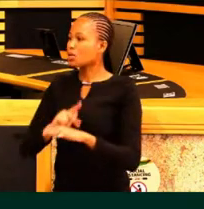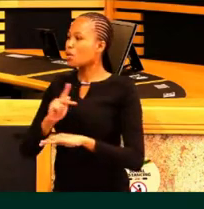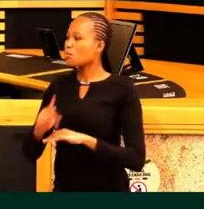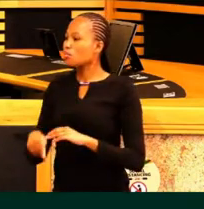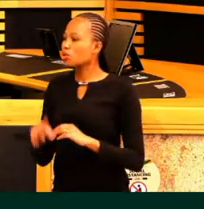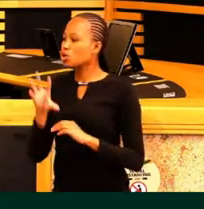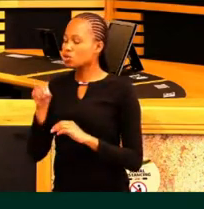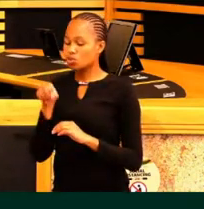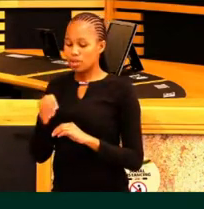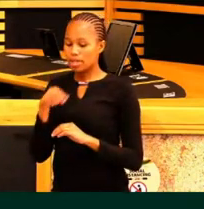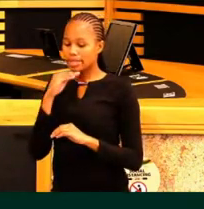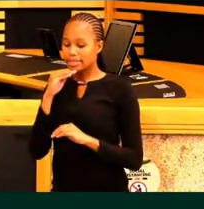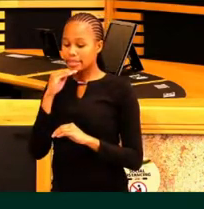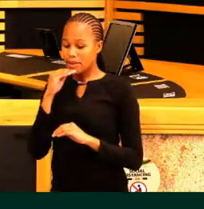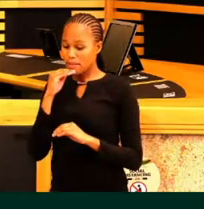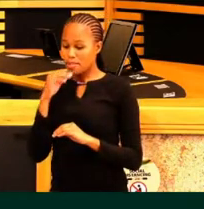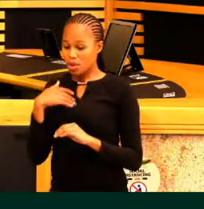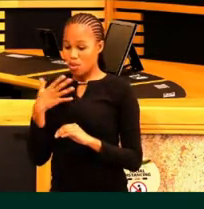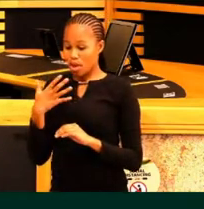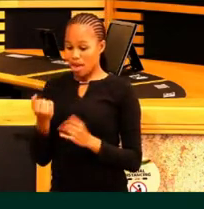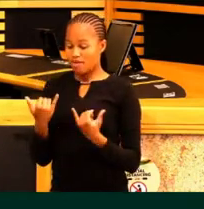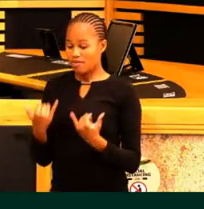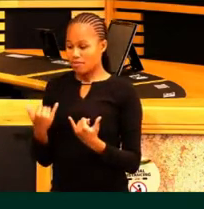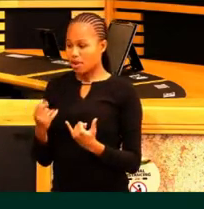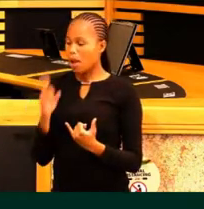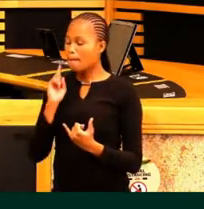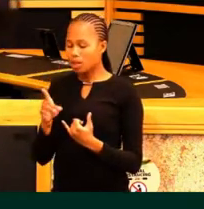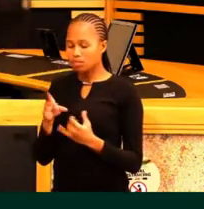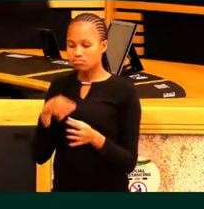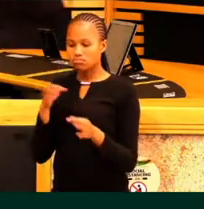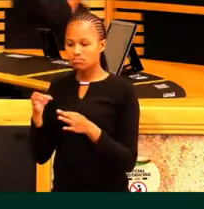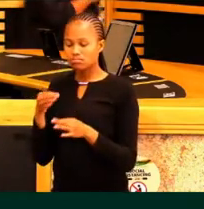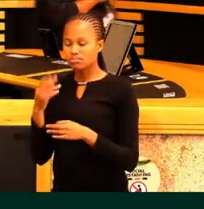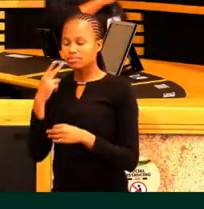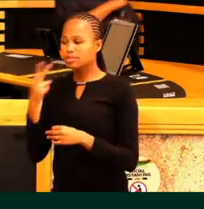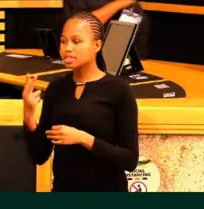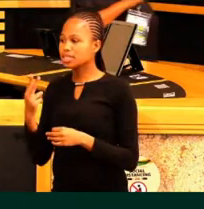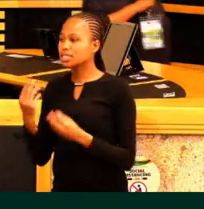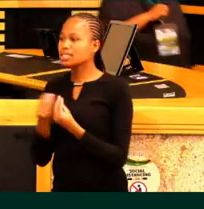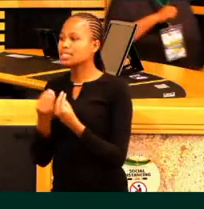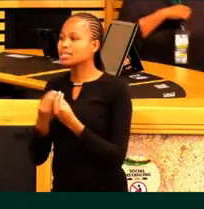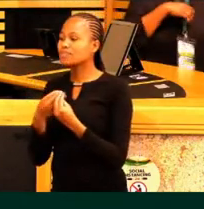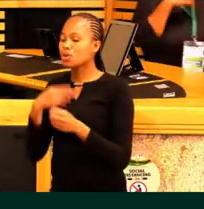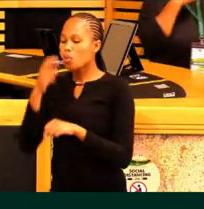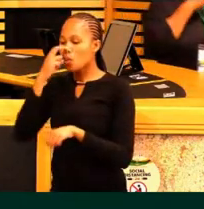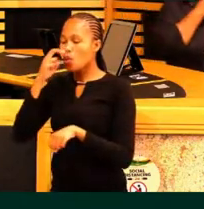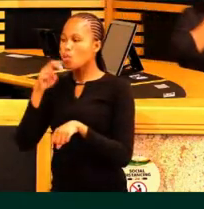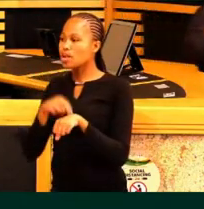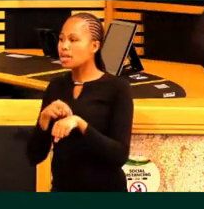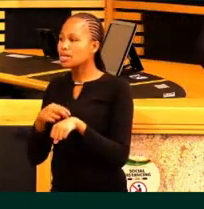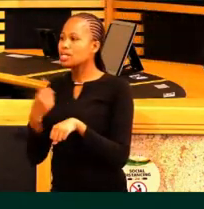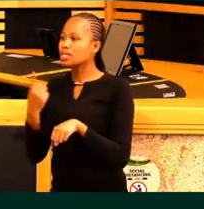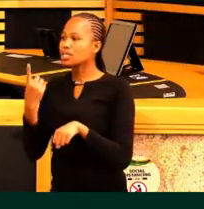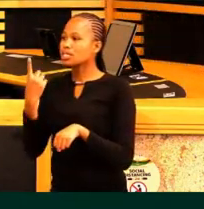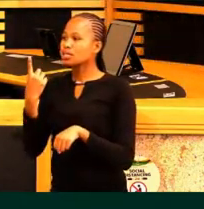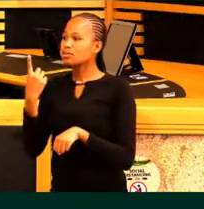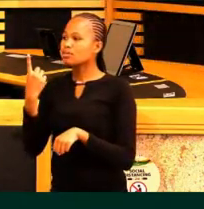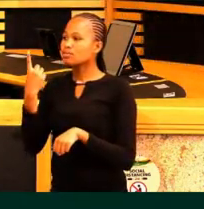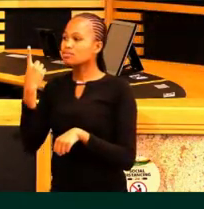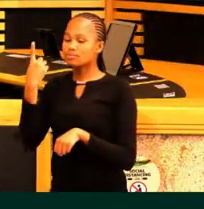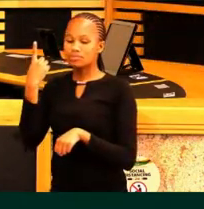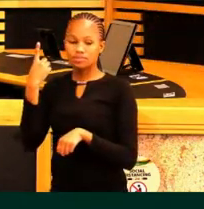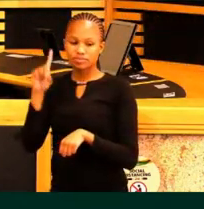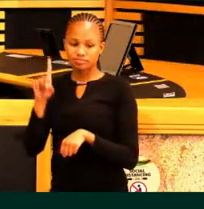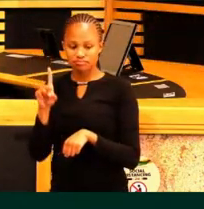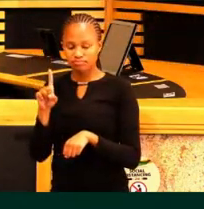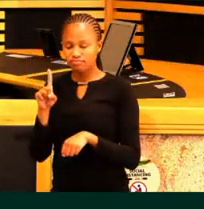even the curriculum that we are having needs to be scrutinized um we need to begin to be the profounders